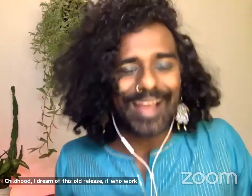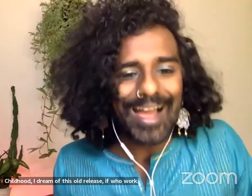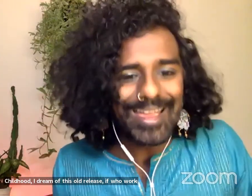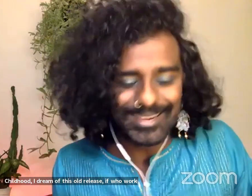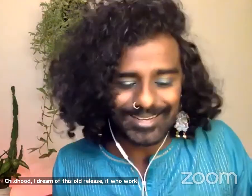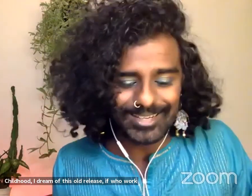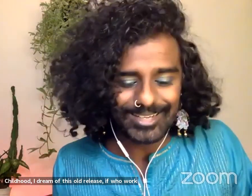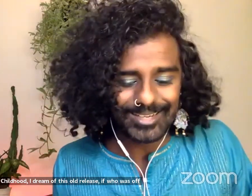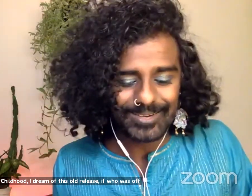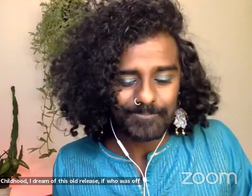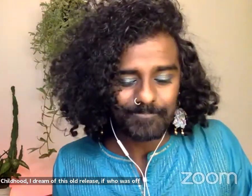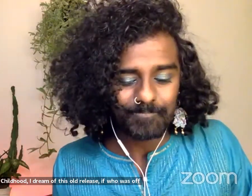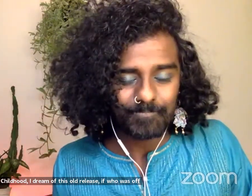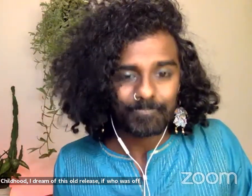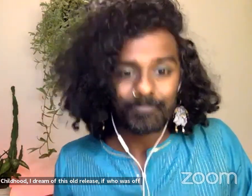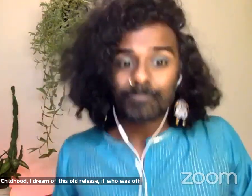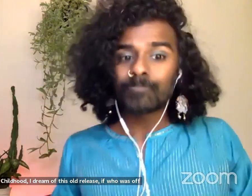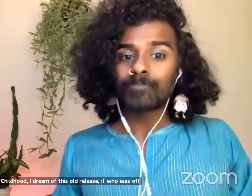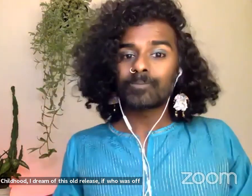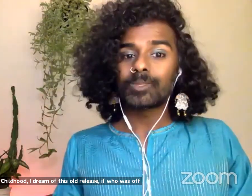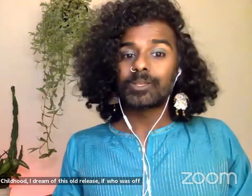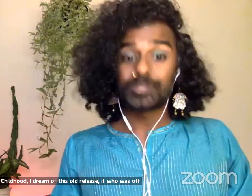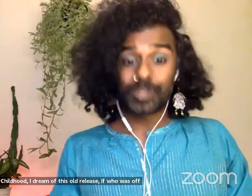my kind.